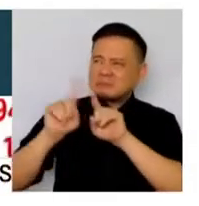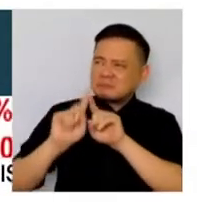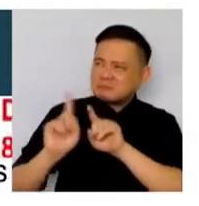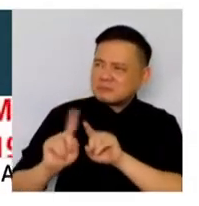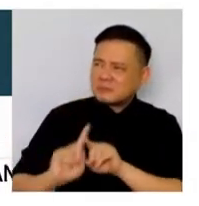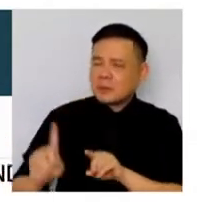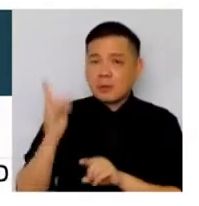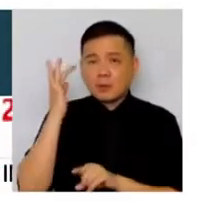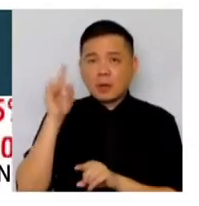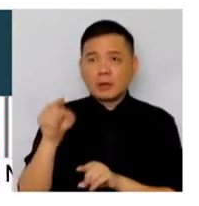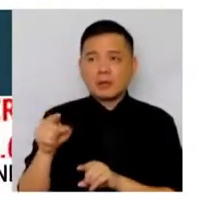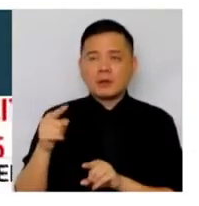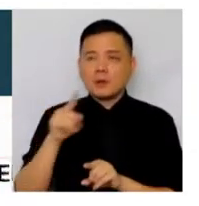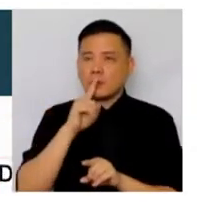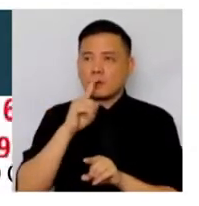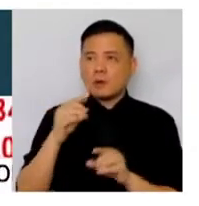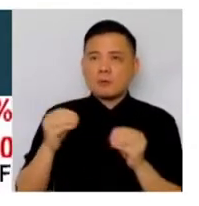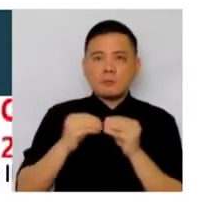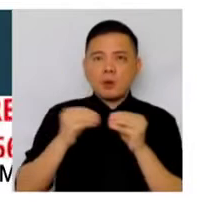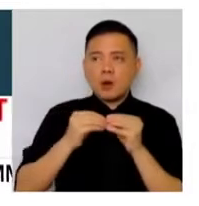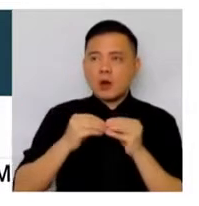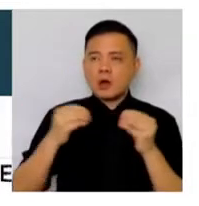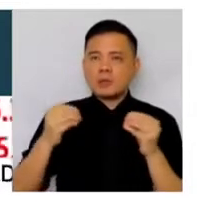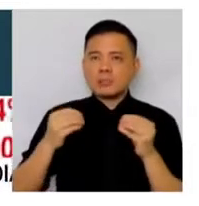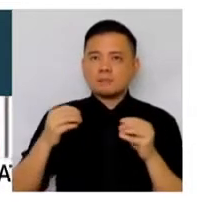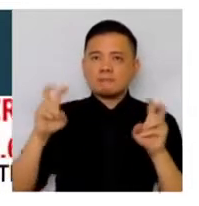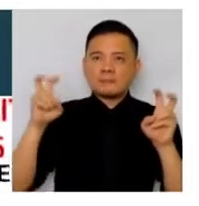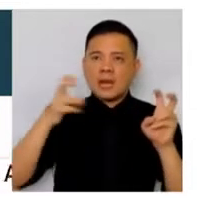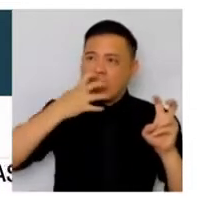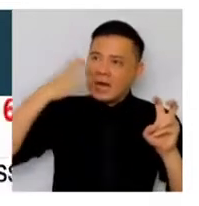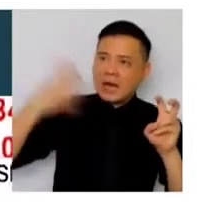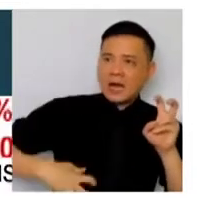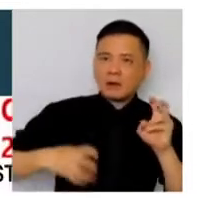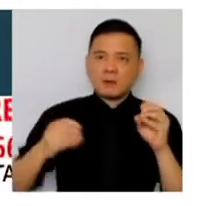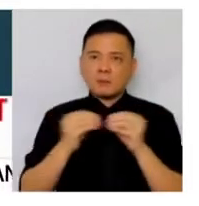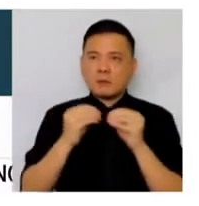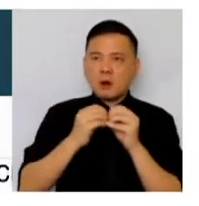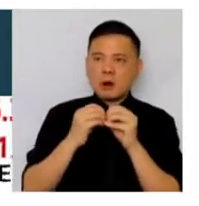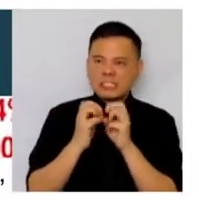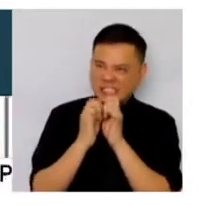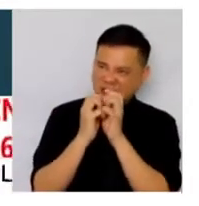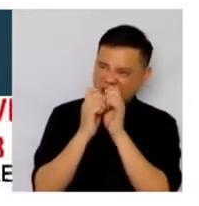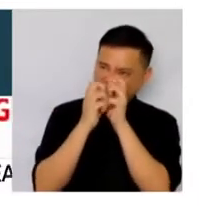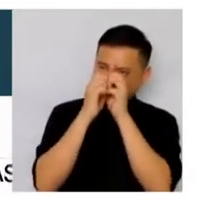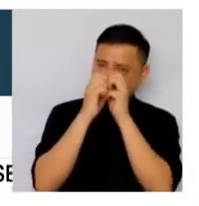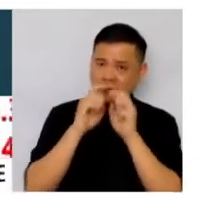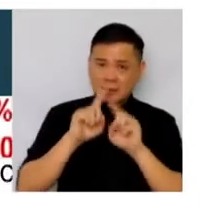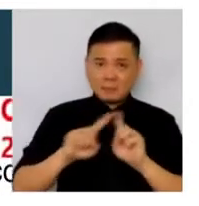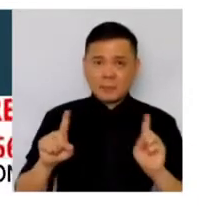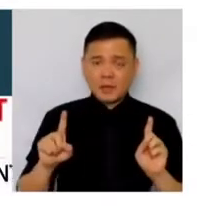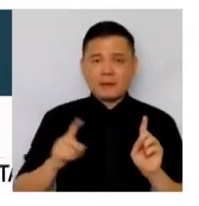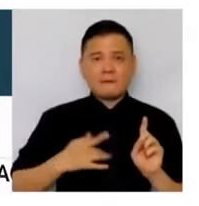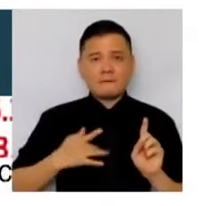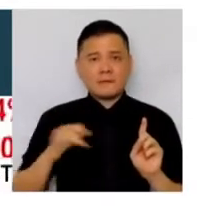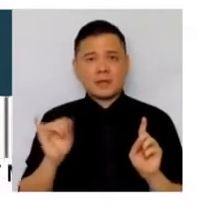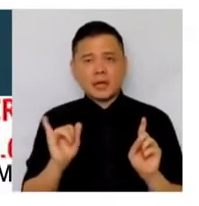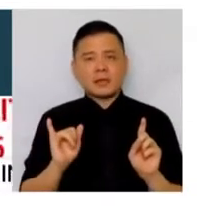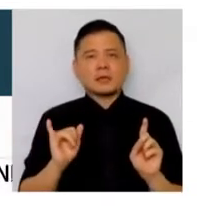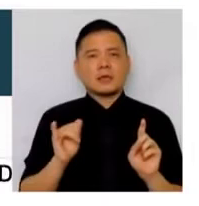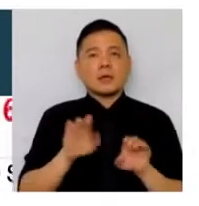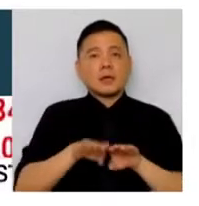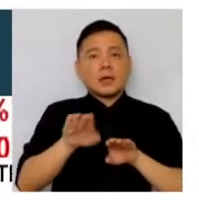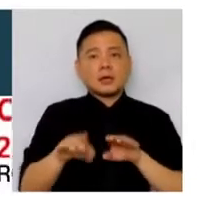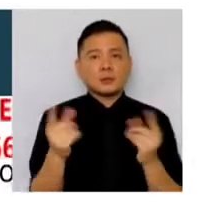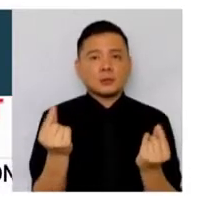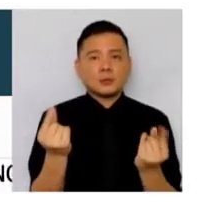up the temperature on all levels, on all dimensions. But to what extent we will take the next step, which